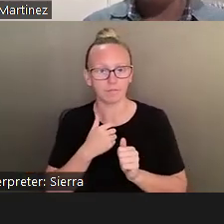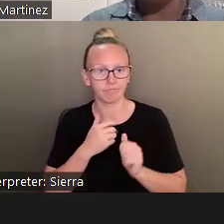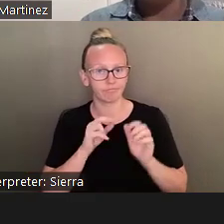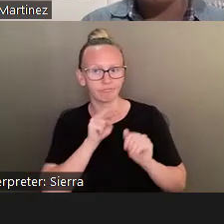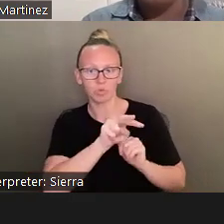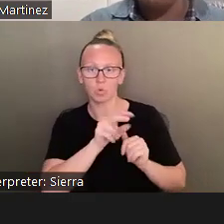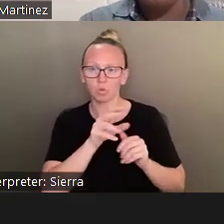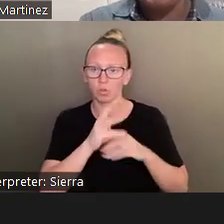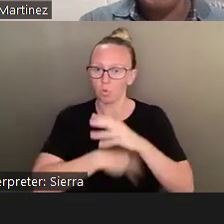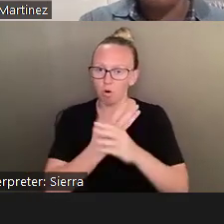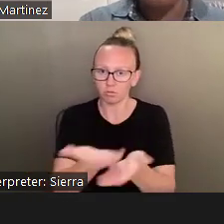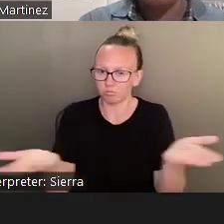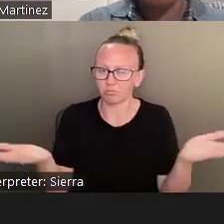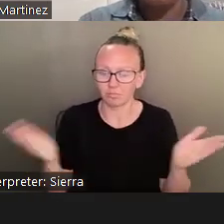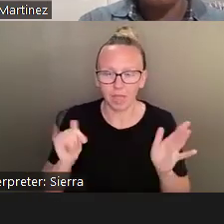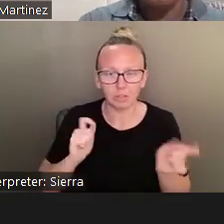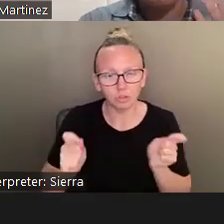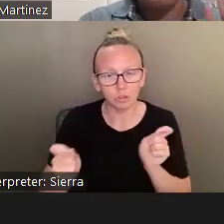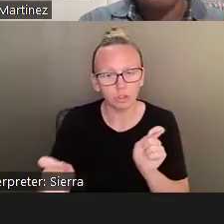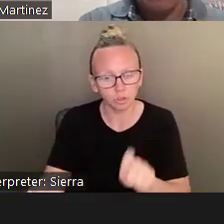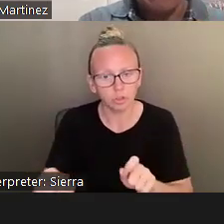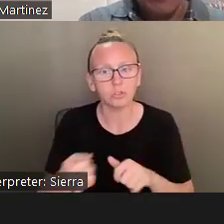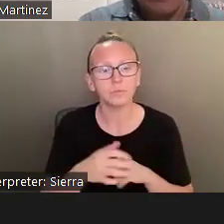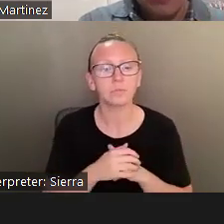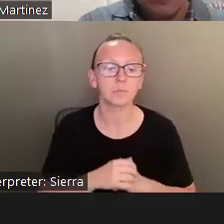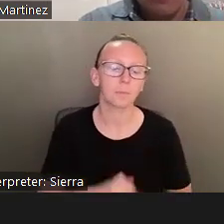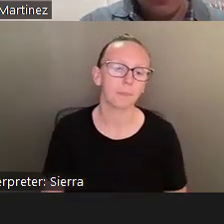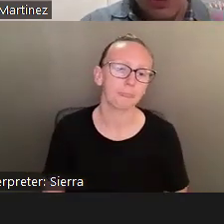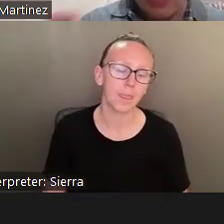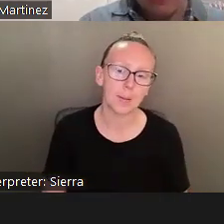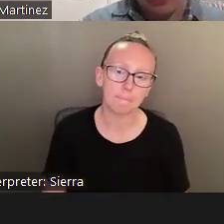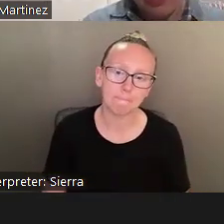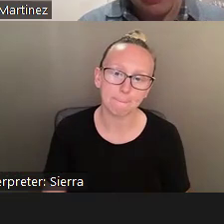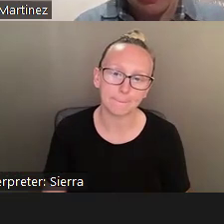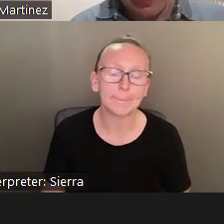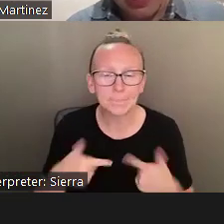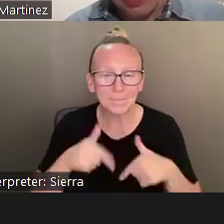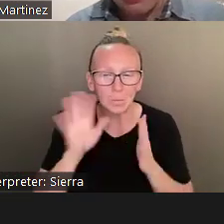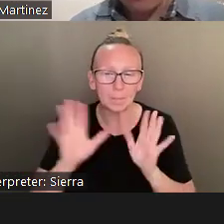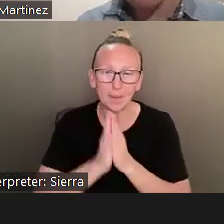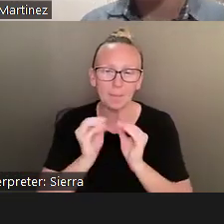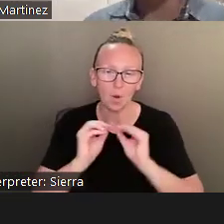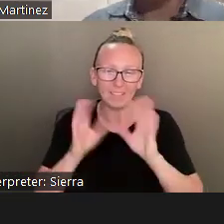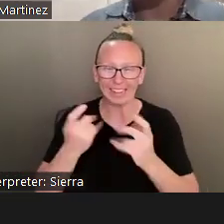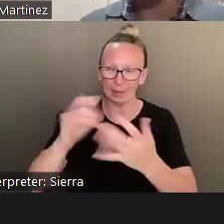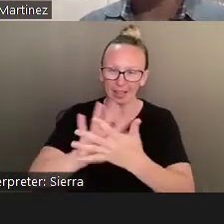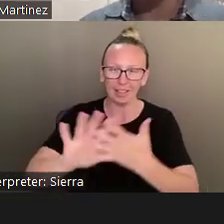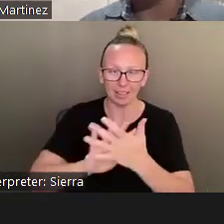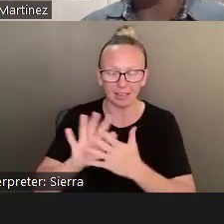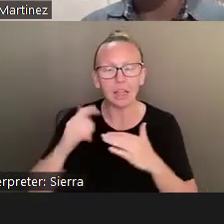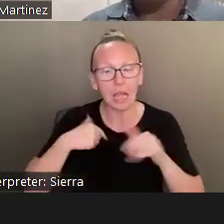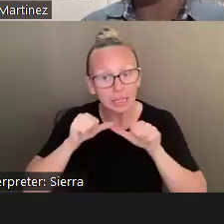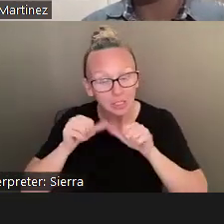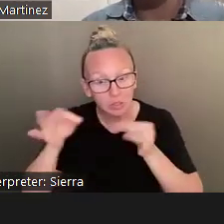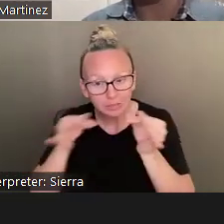me. So, and I think this will become more clear as I continue on, but I